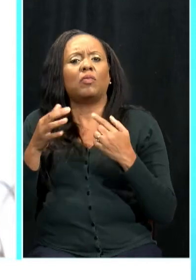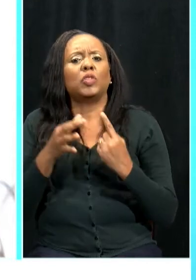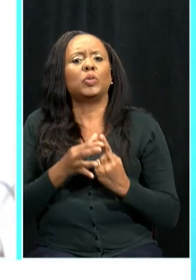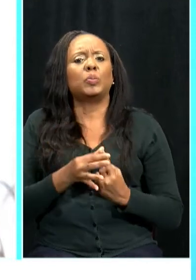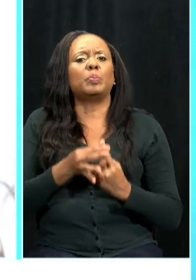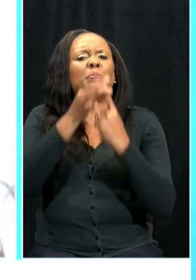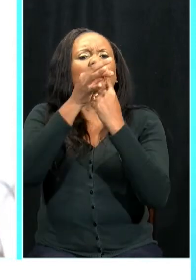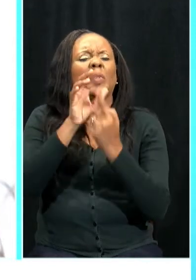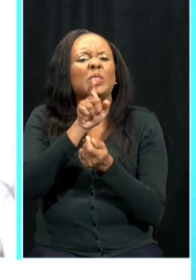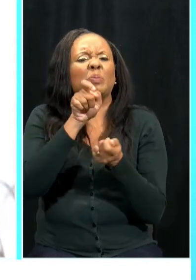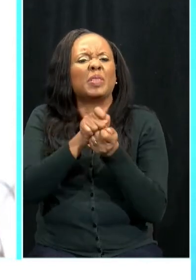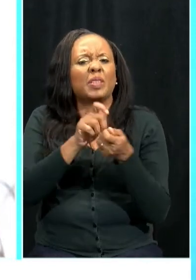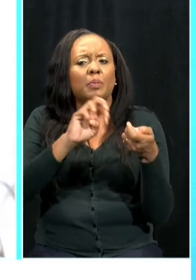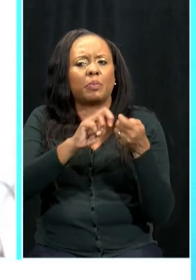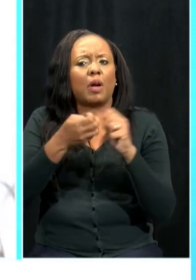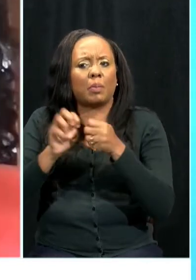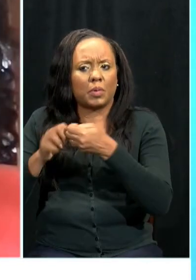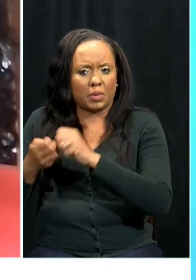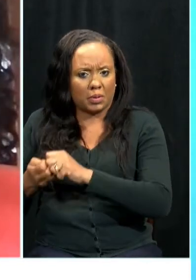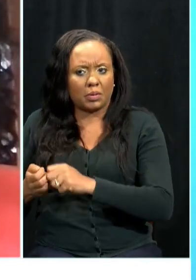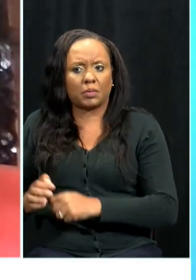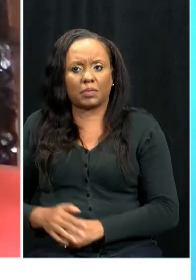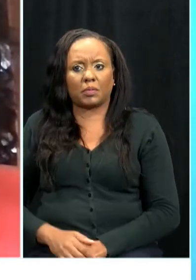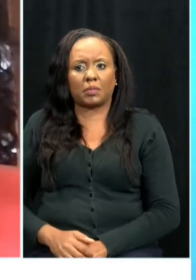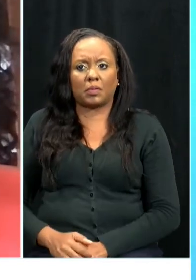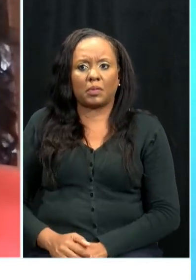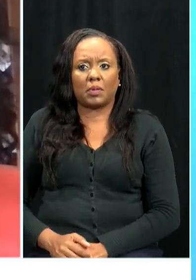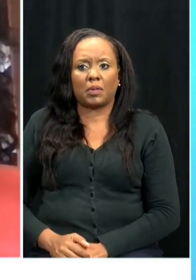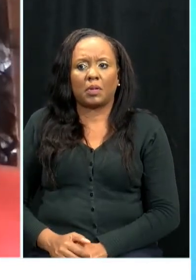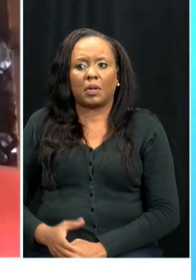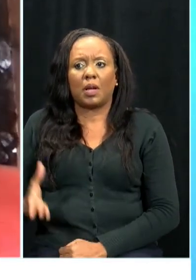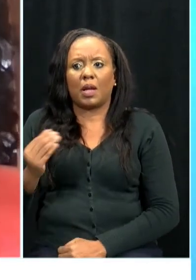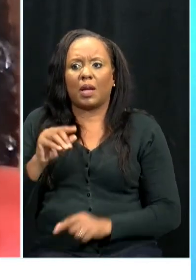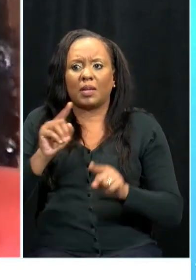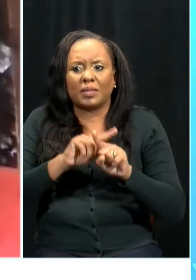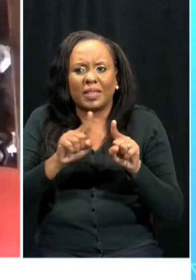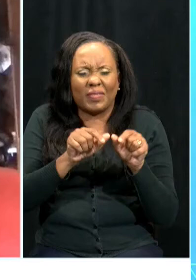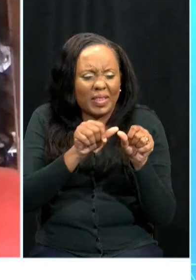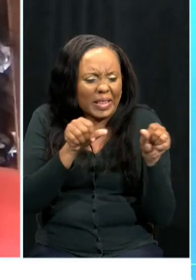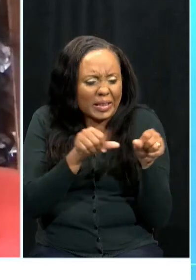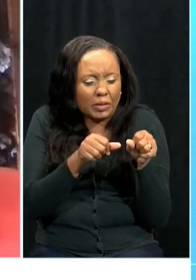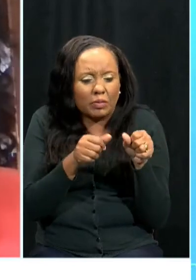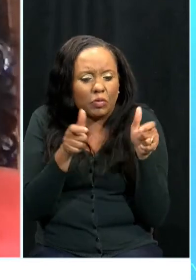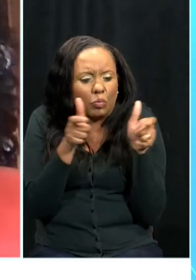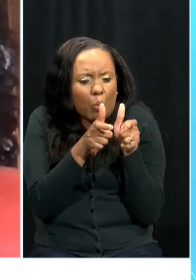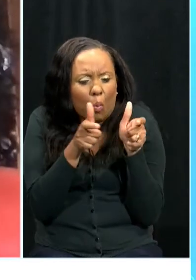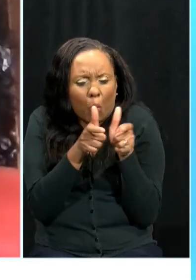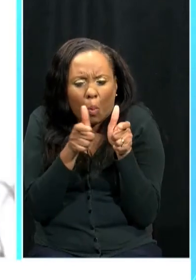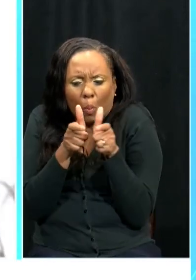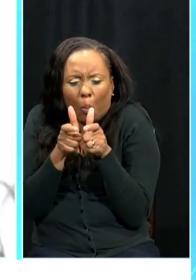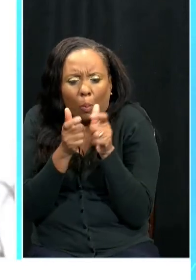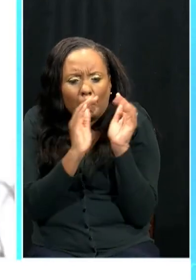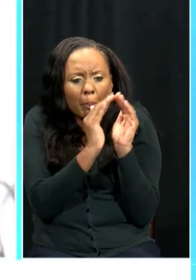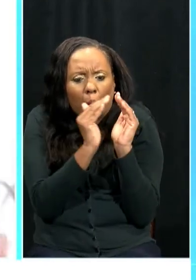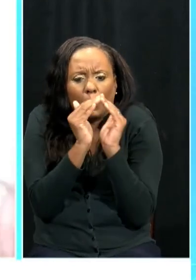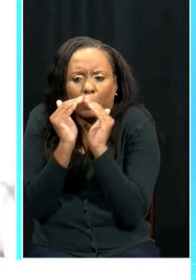their own concerns, And and different parts naturally, of the constituency have different concerns? yes, because Yes. like sometimes we